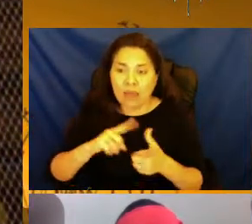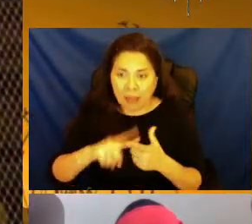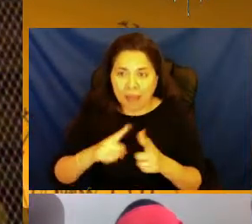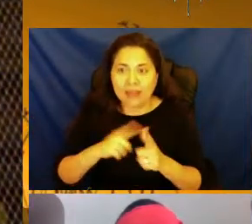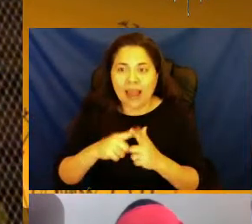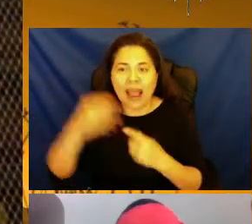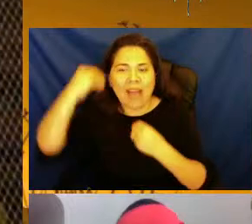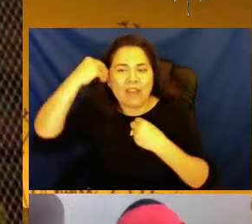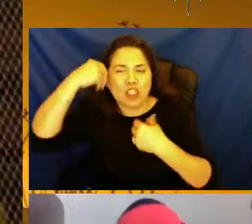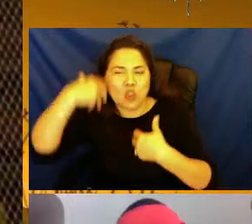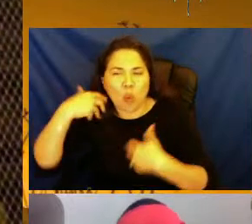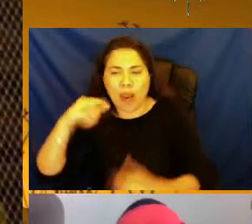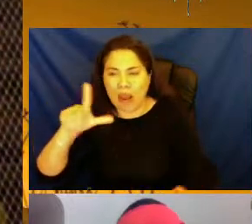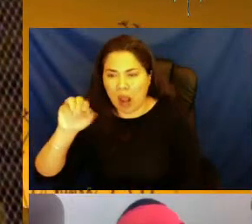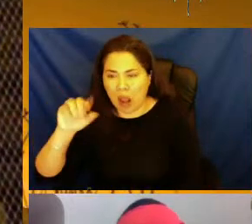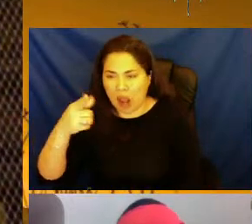lodges.